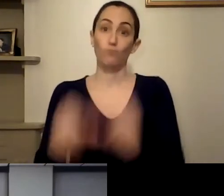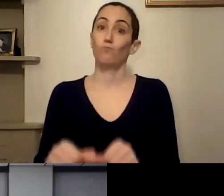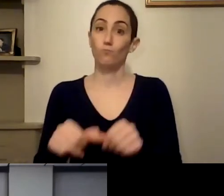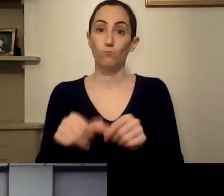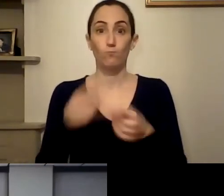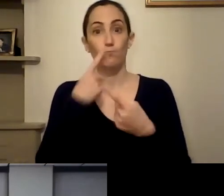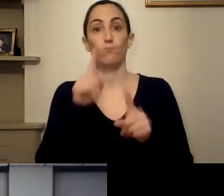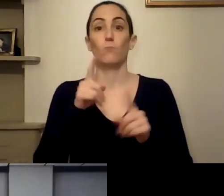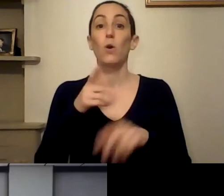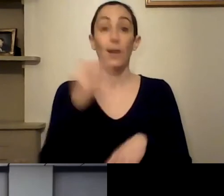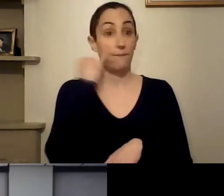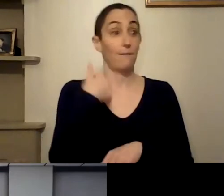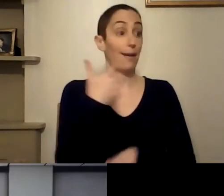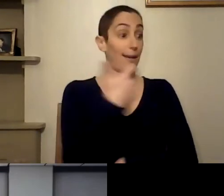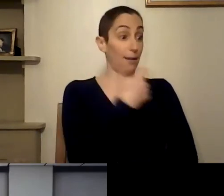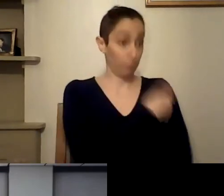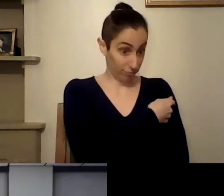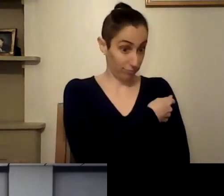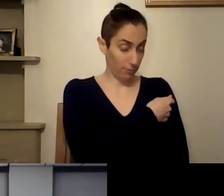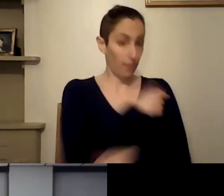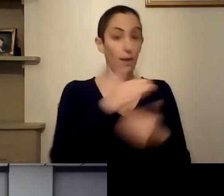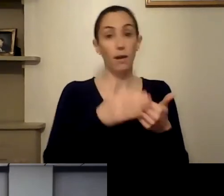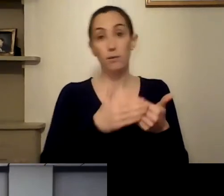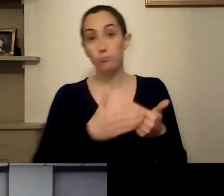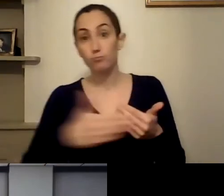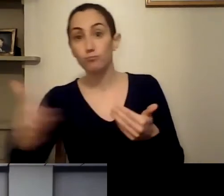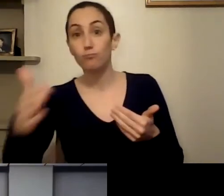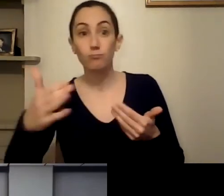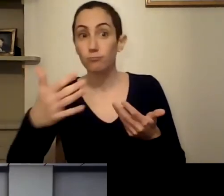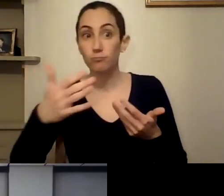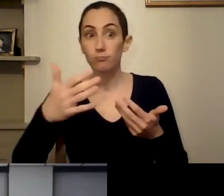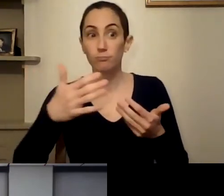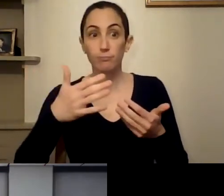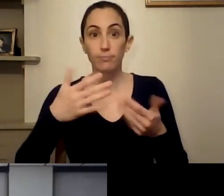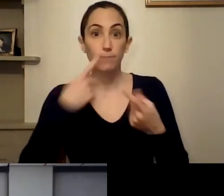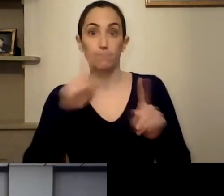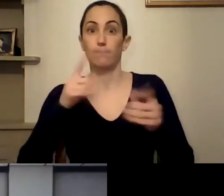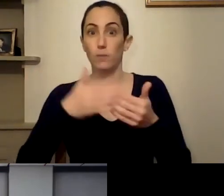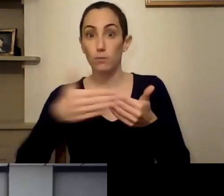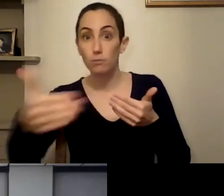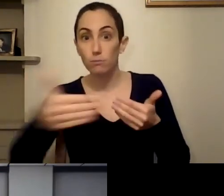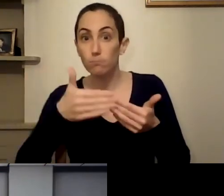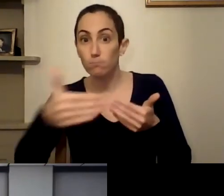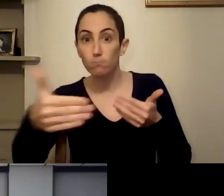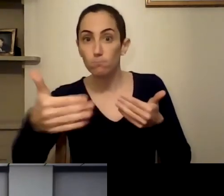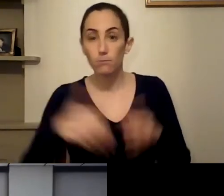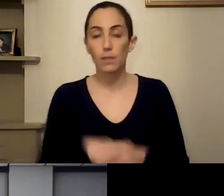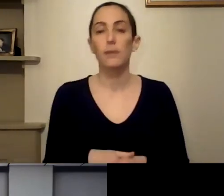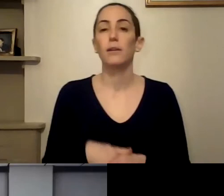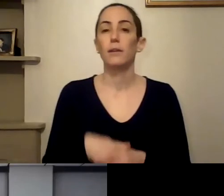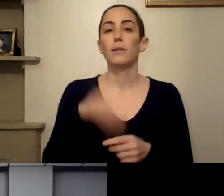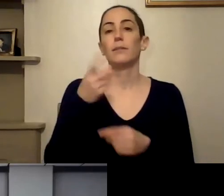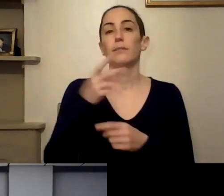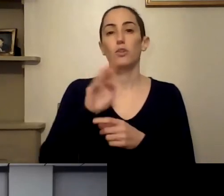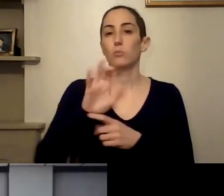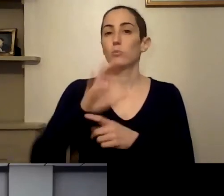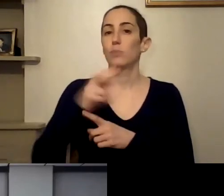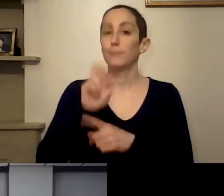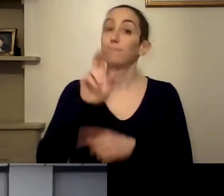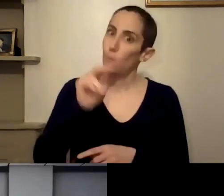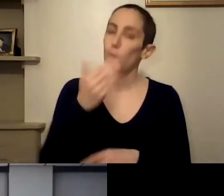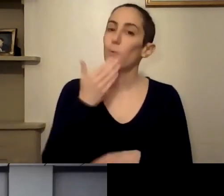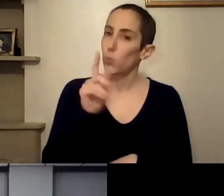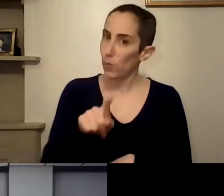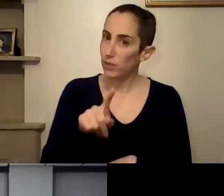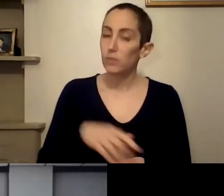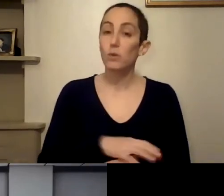them? No, that's also a really good question. So even after we've proven efficacy of these vaccines, we'll actually have people